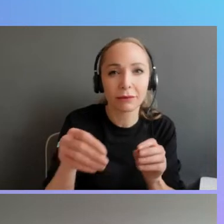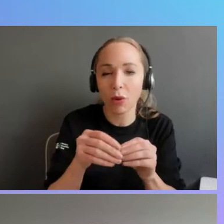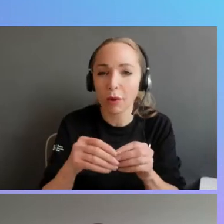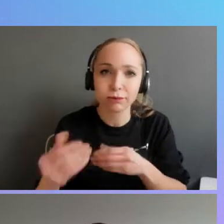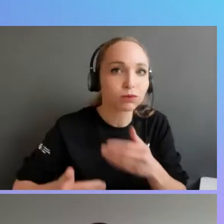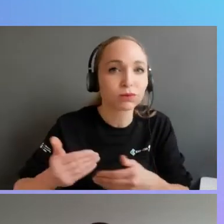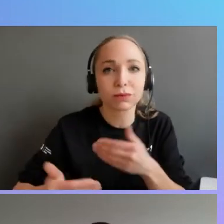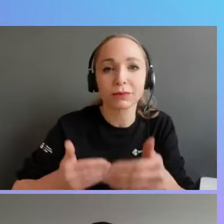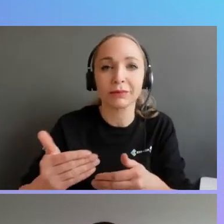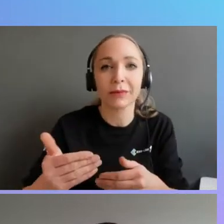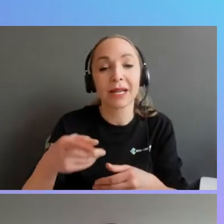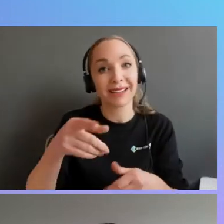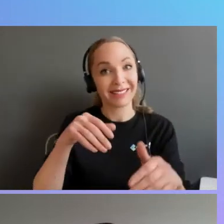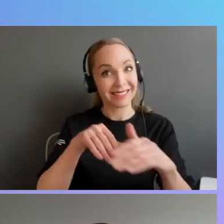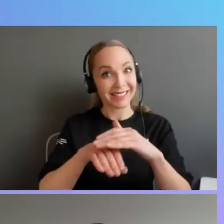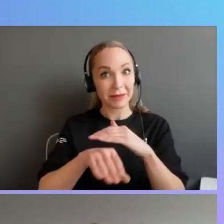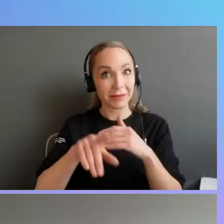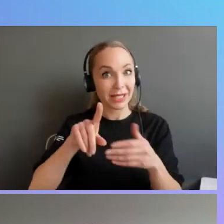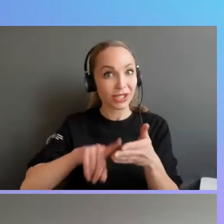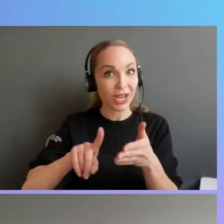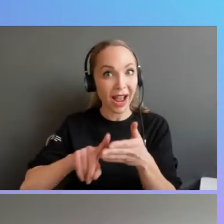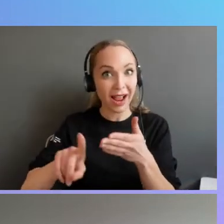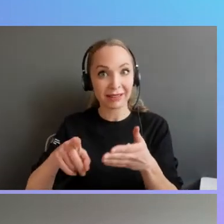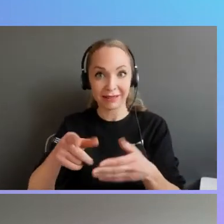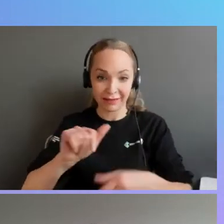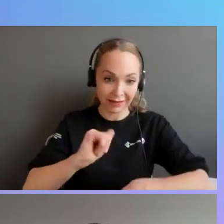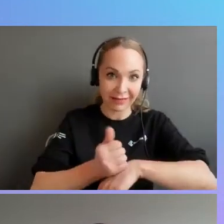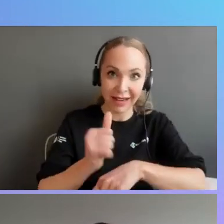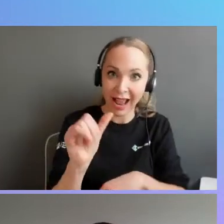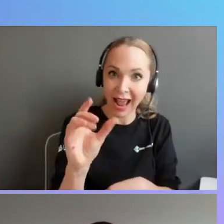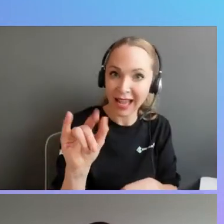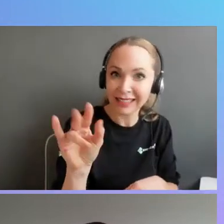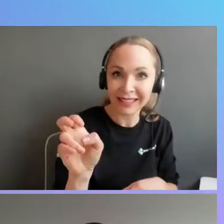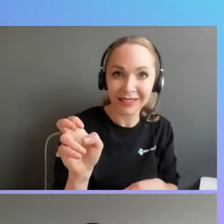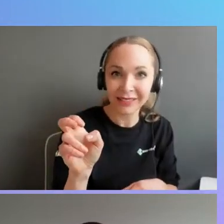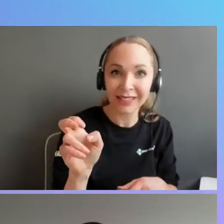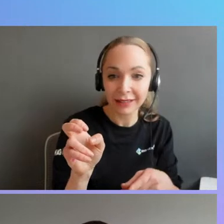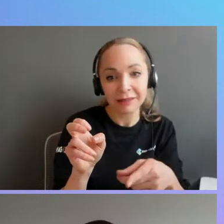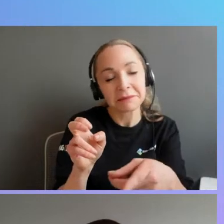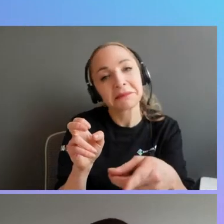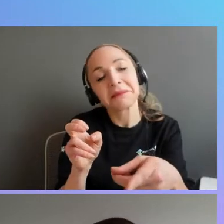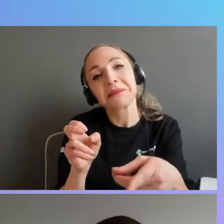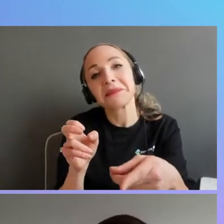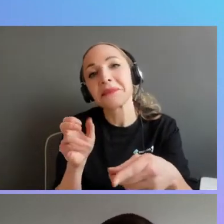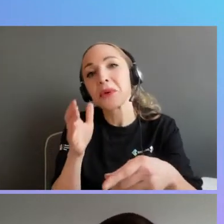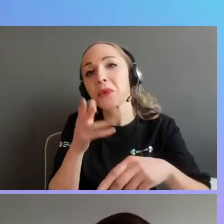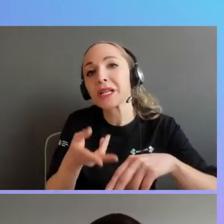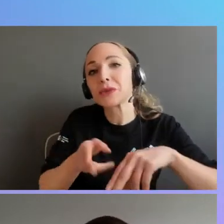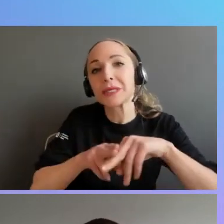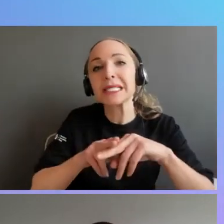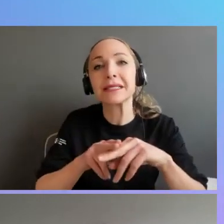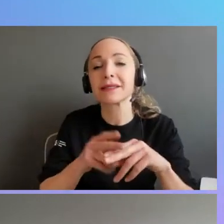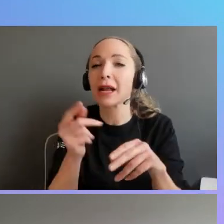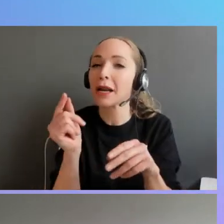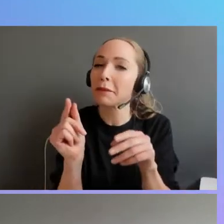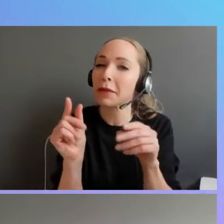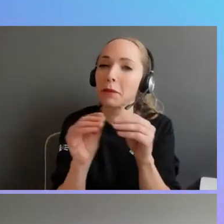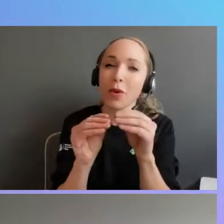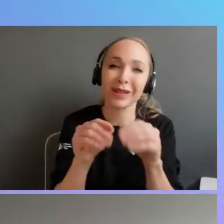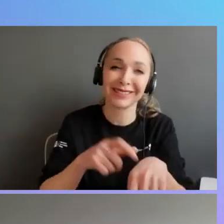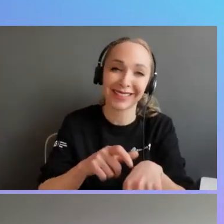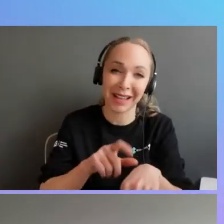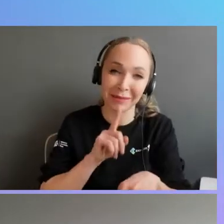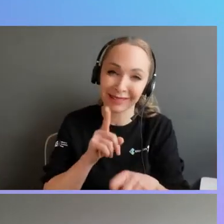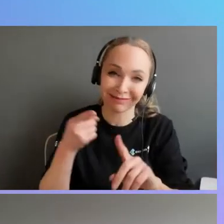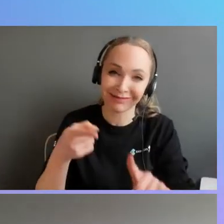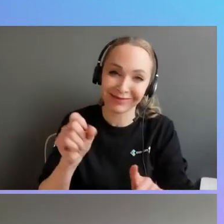this is increased to seconds, but still speed is of the essence.